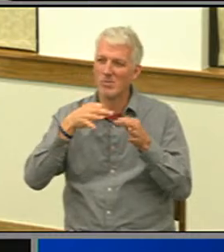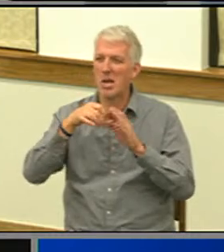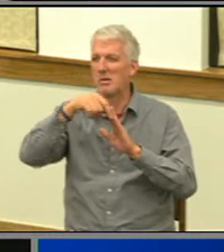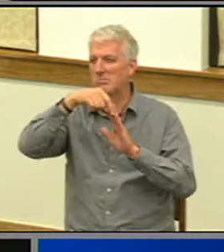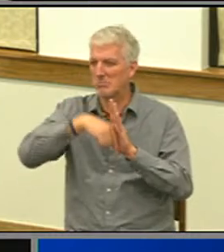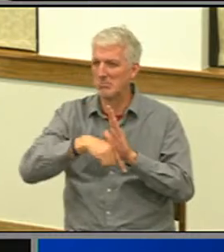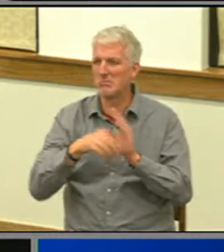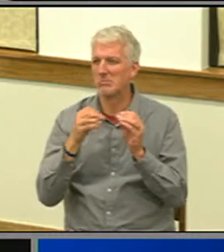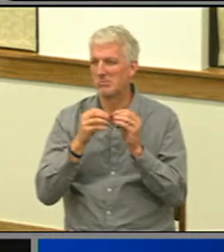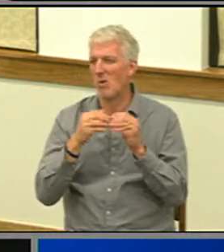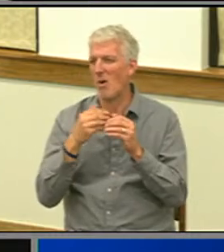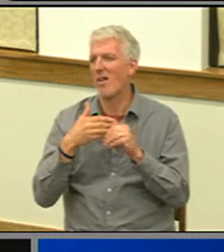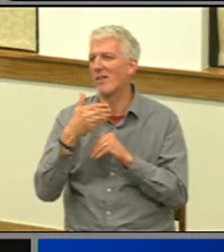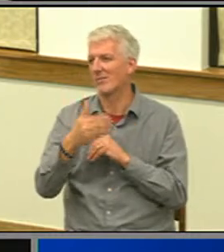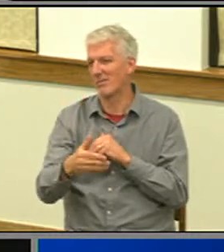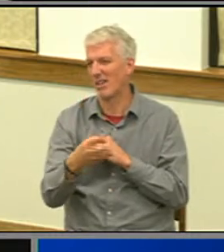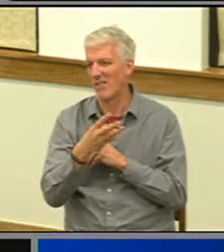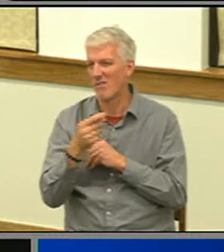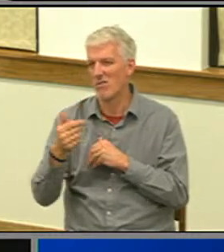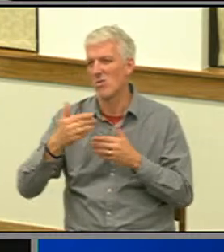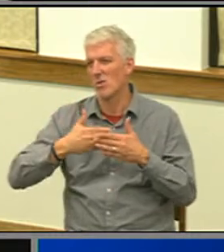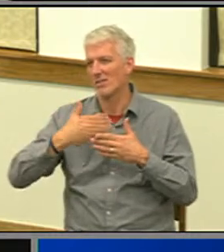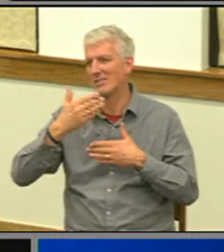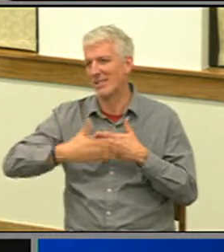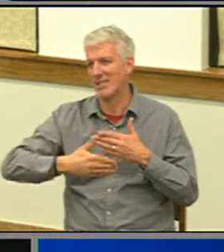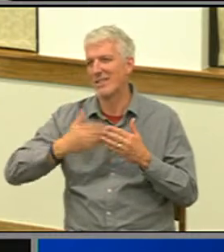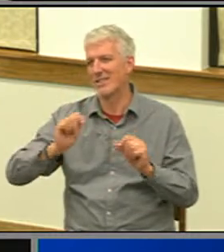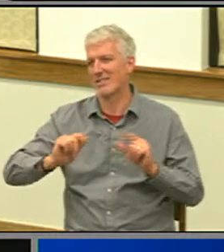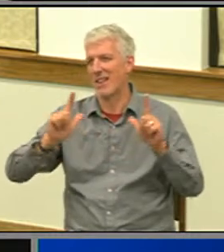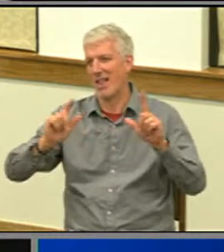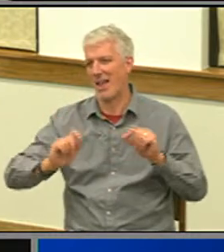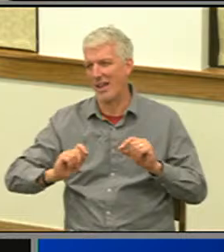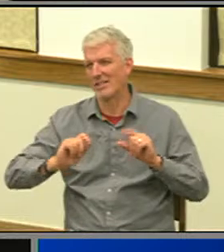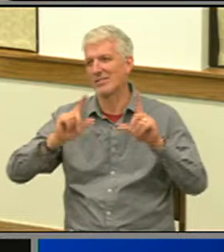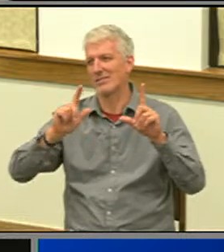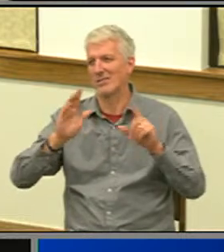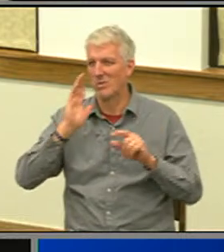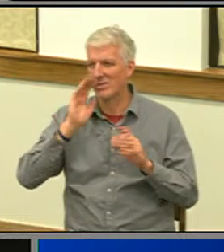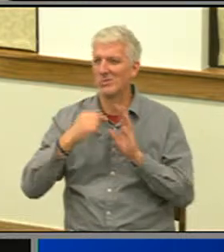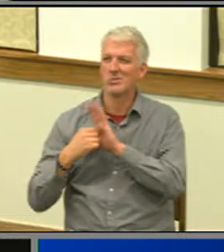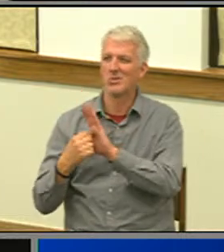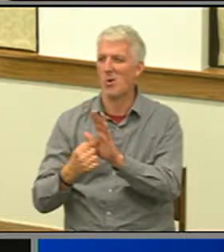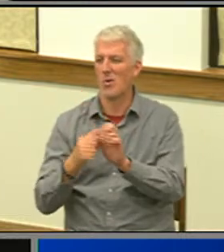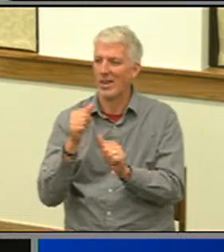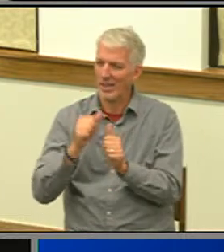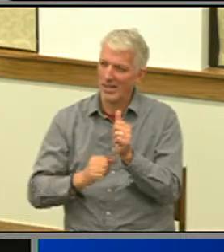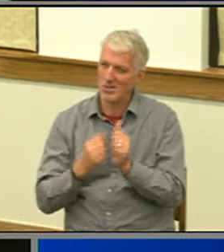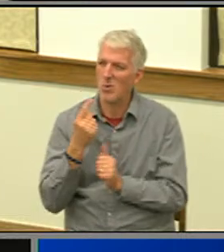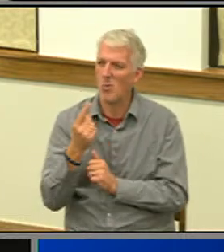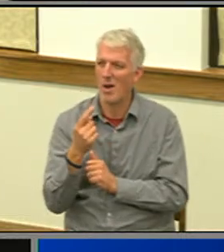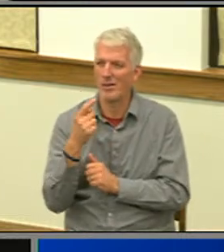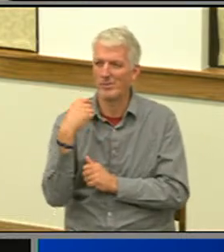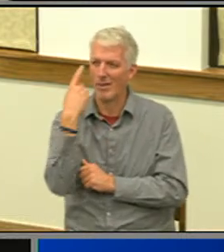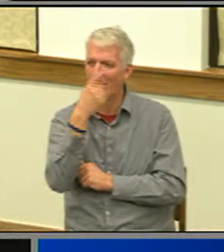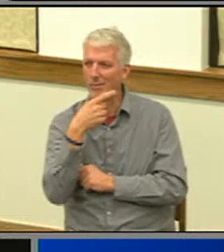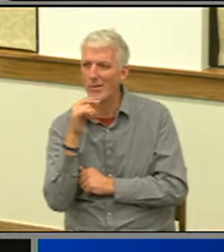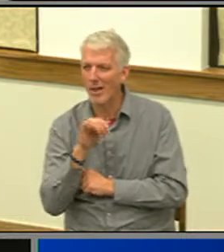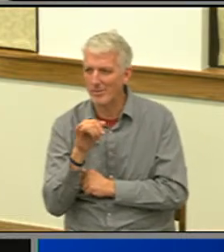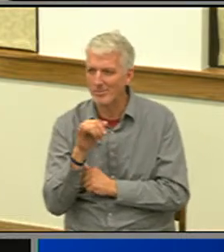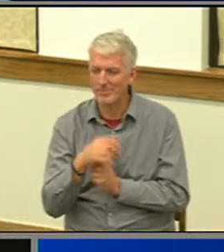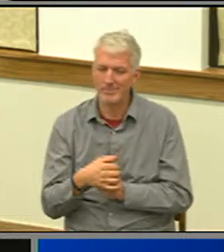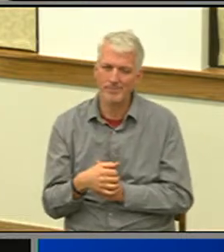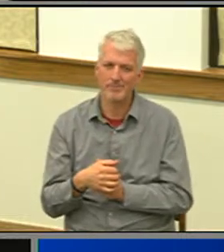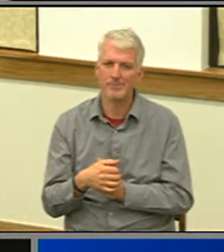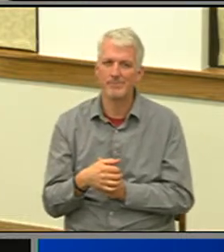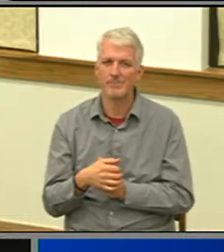detail in the next several slides into about what each of these improvements entail